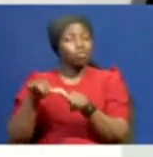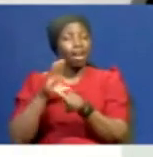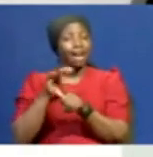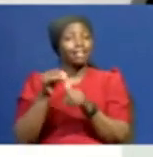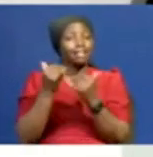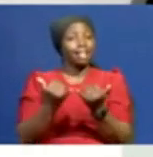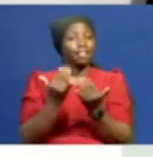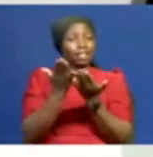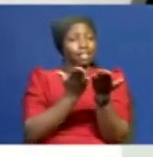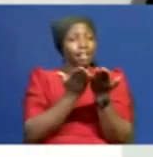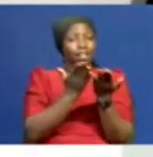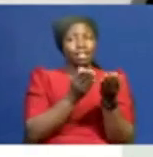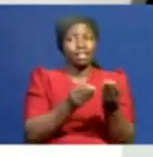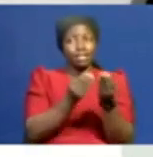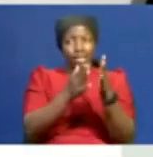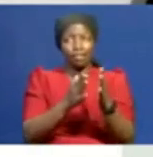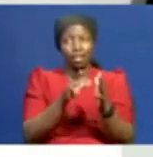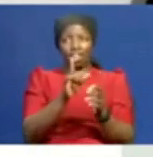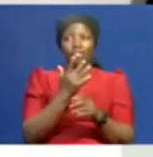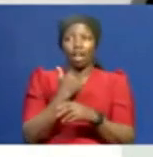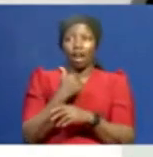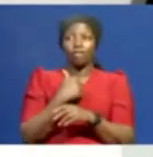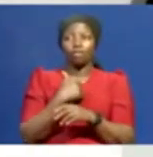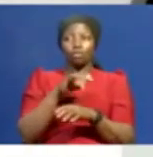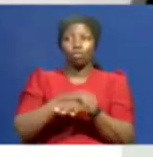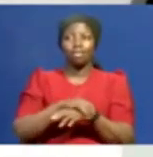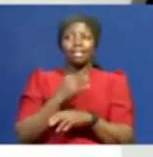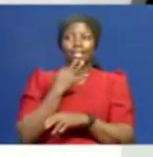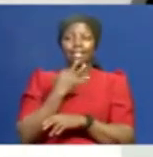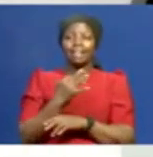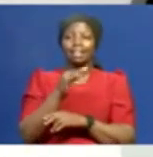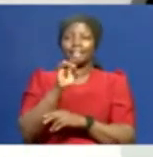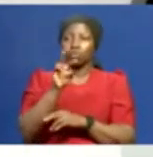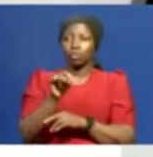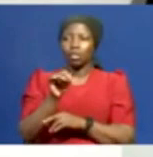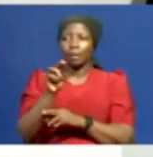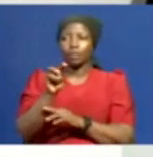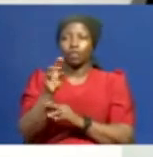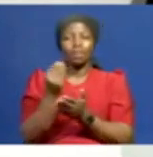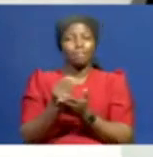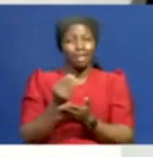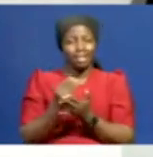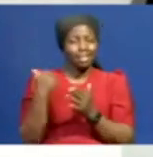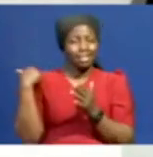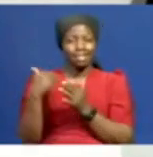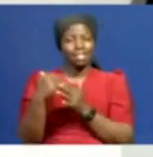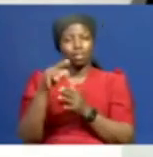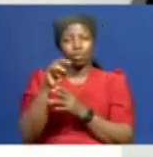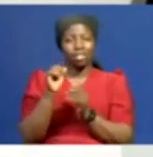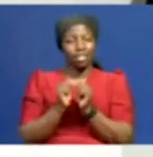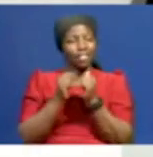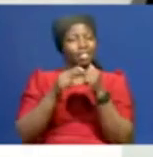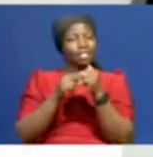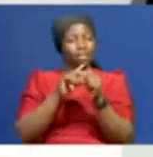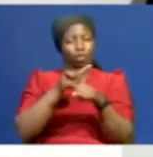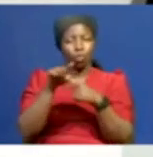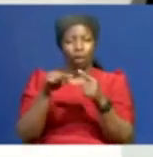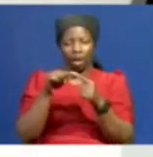320 million shillings since 2017, when that agreement was